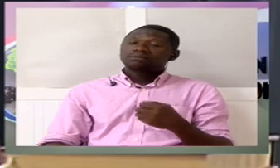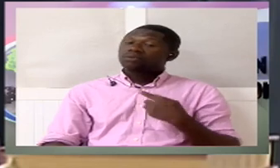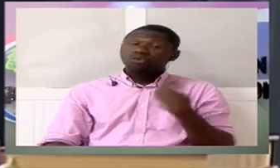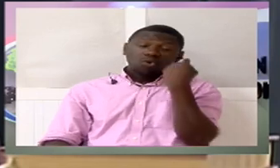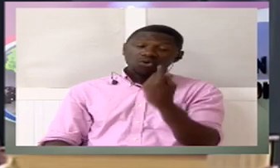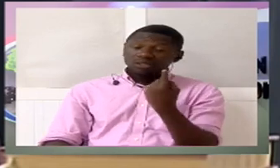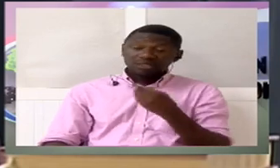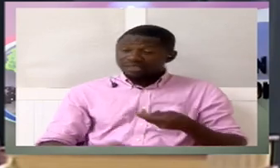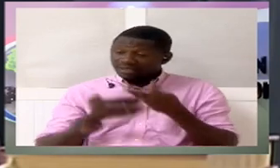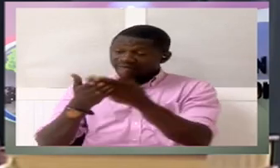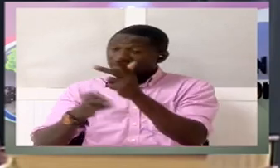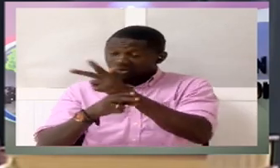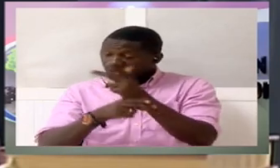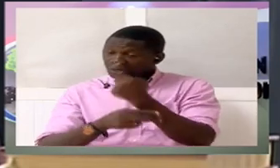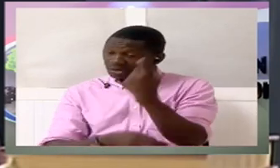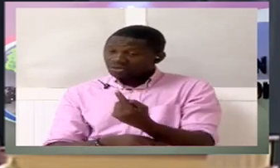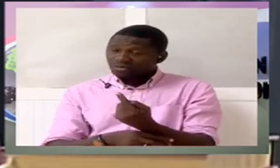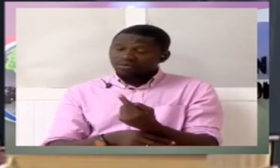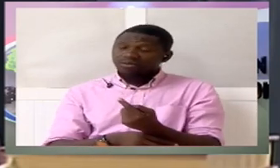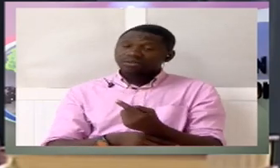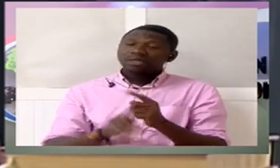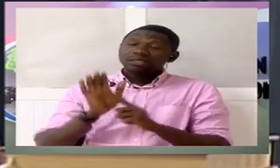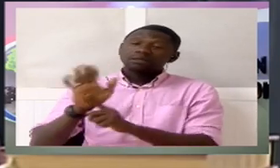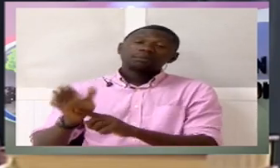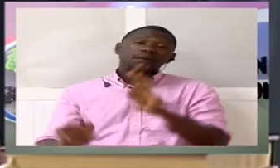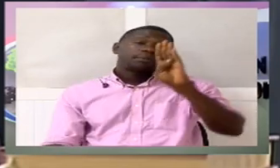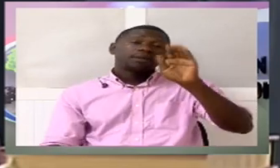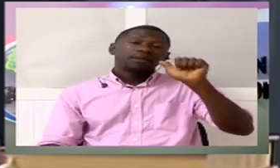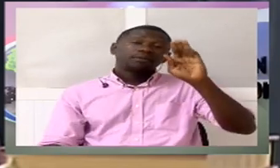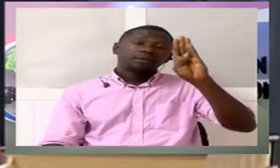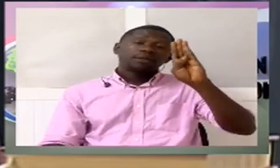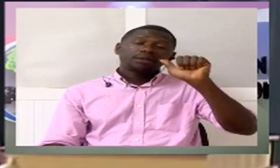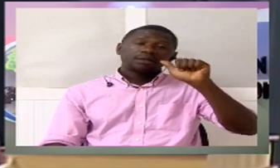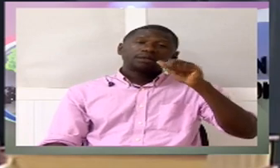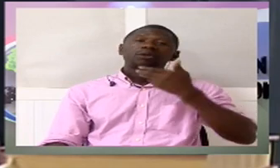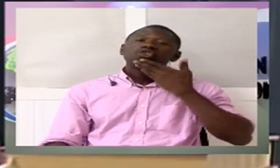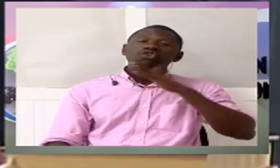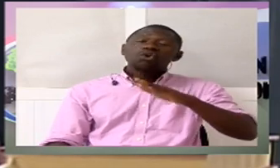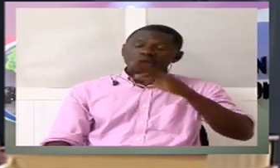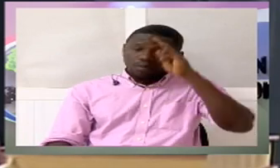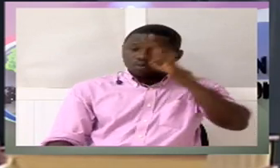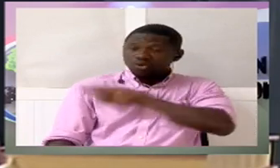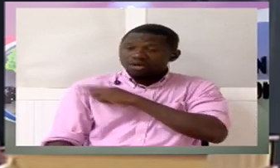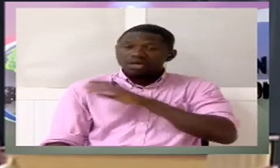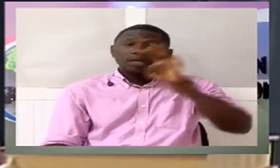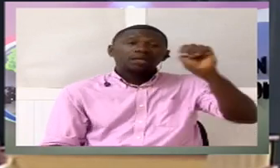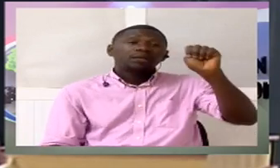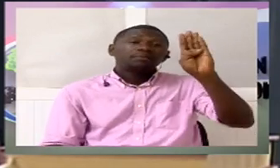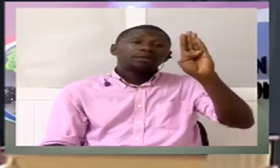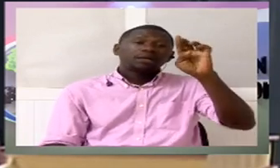$3,500. I wasn't giving it to him alone. Baba's brother, younger brother, Ibrahim Ajob,